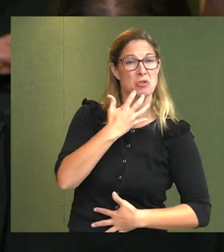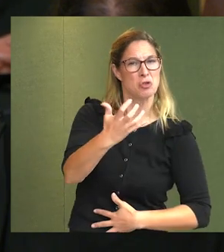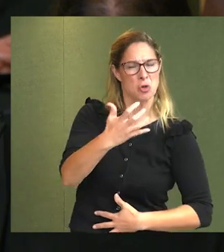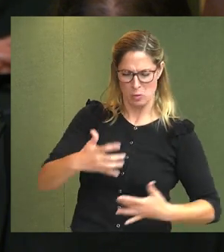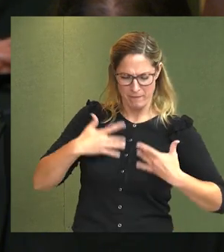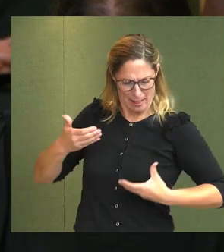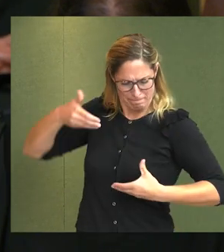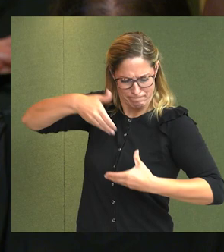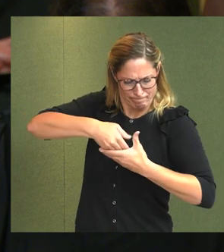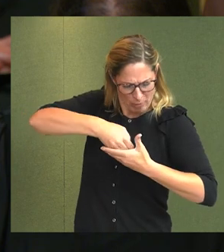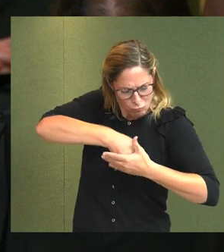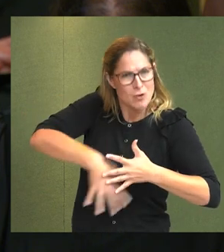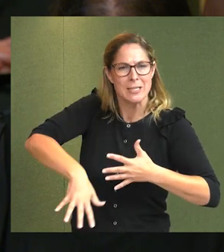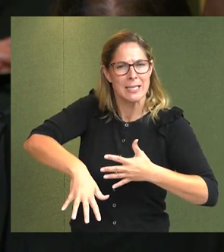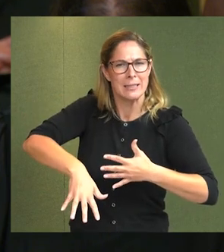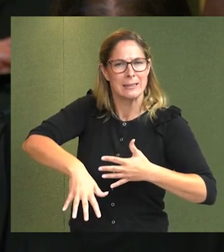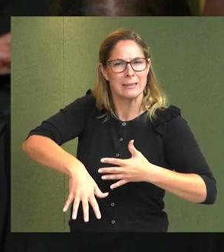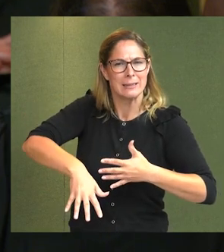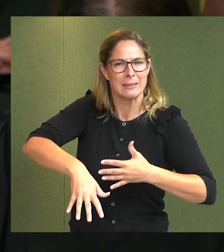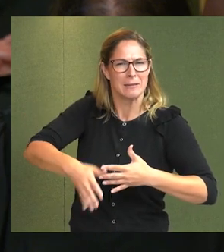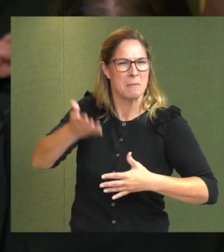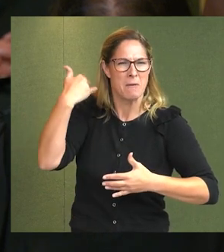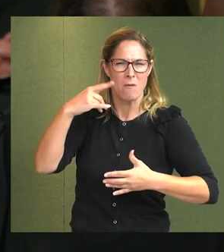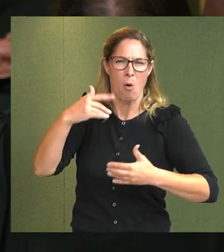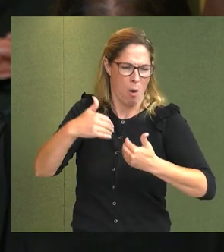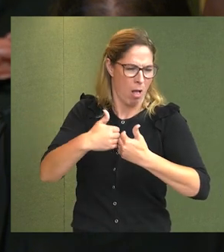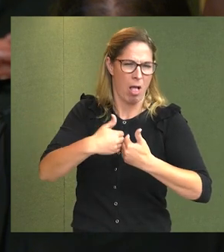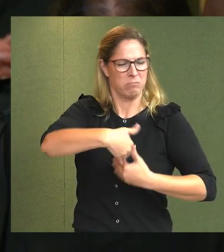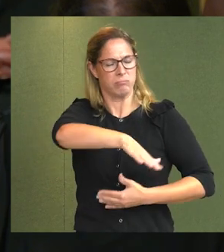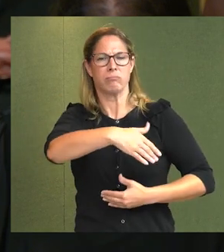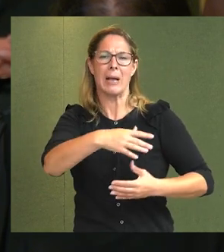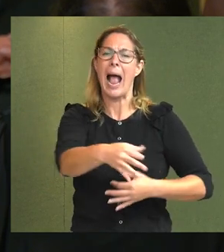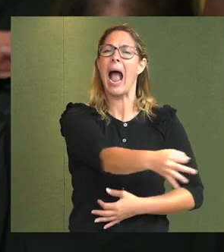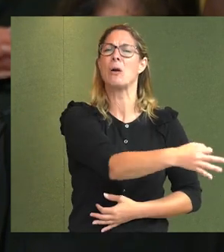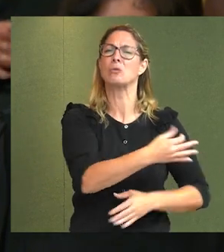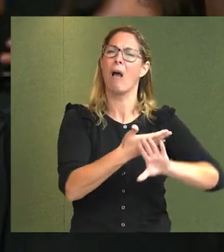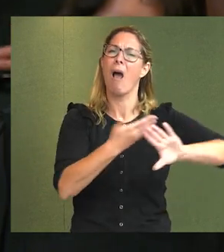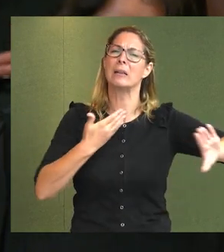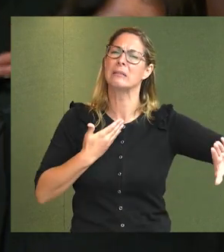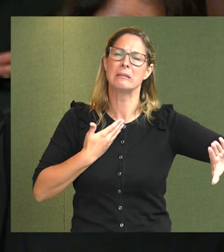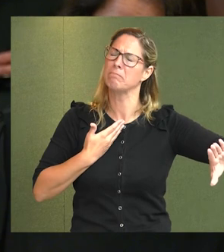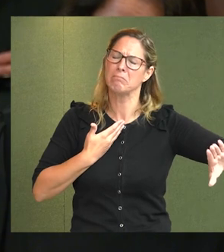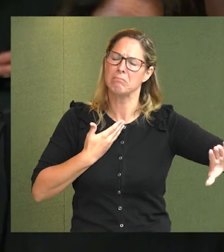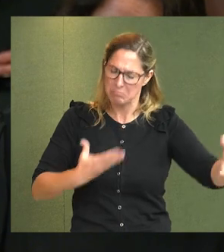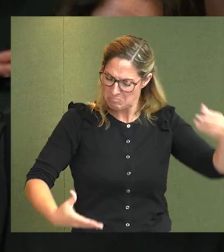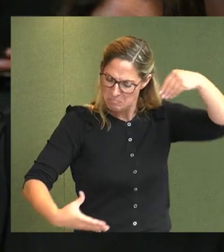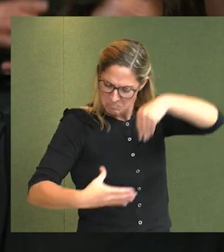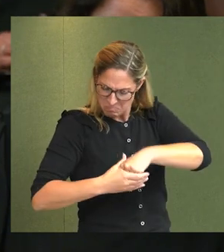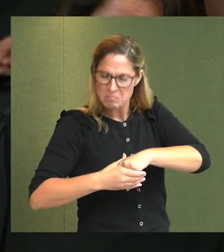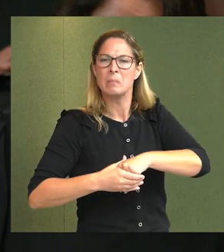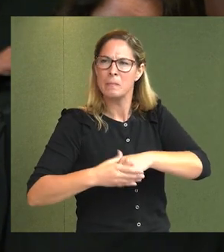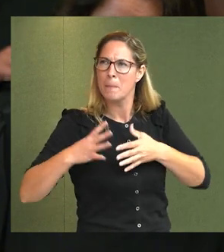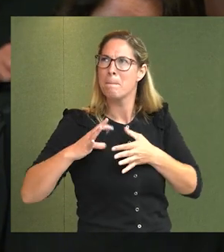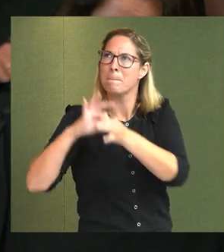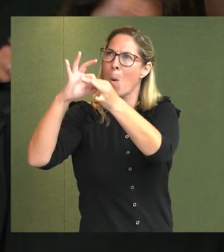longer outsiders here in Britain. Despite, or maybe because, Her Majesty served